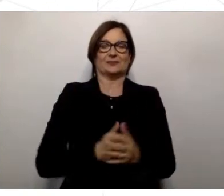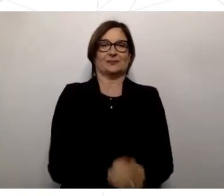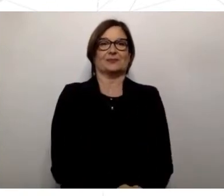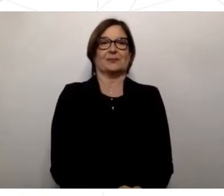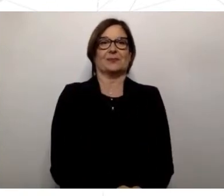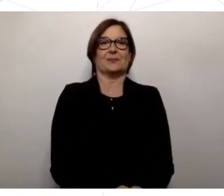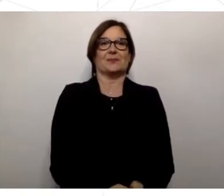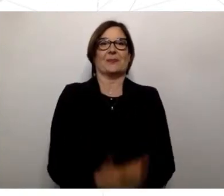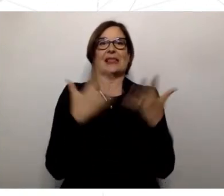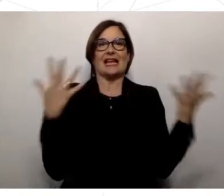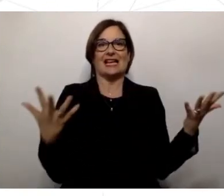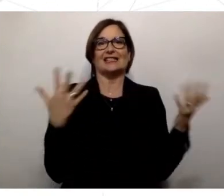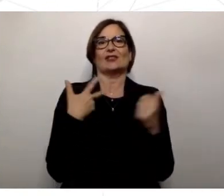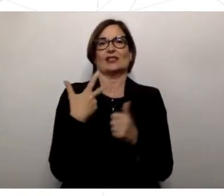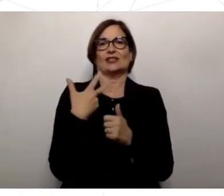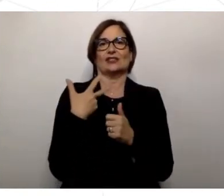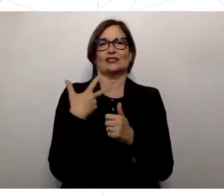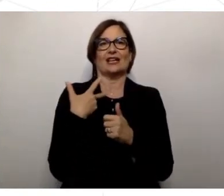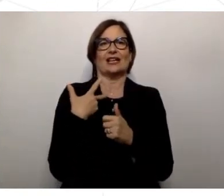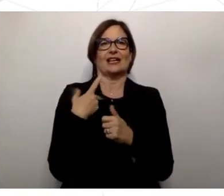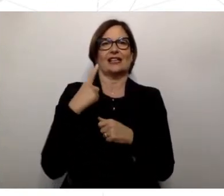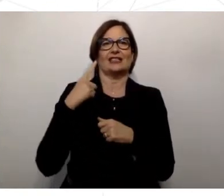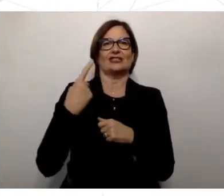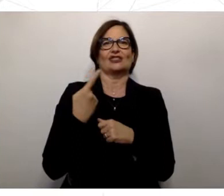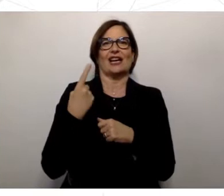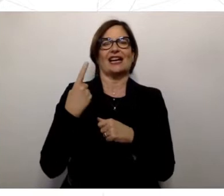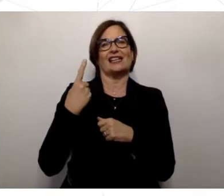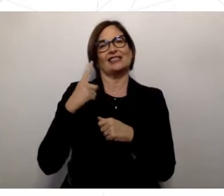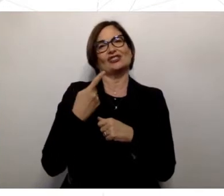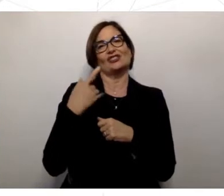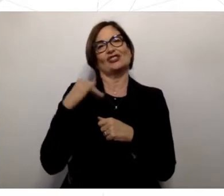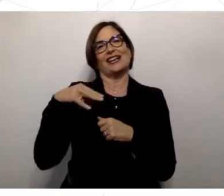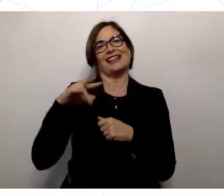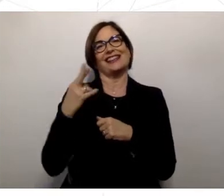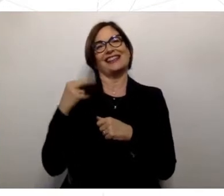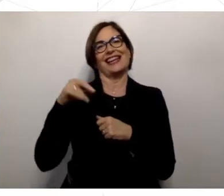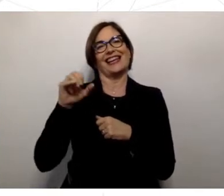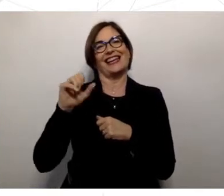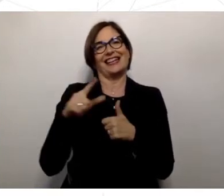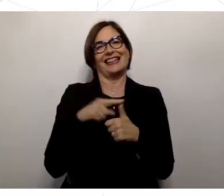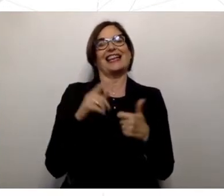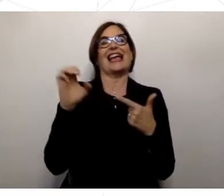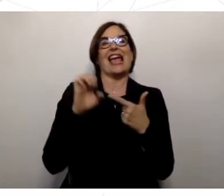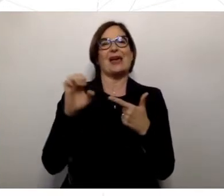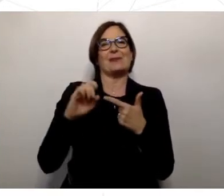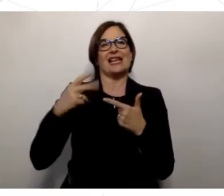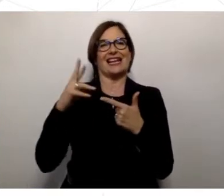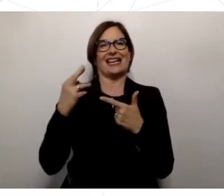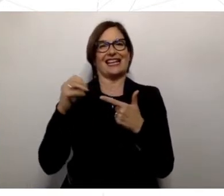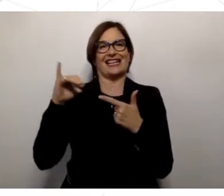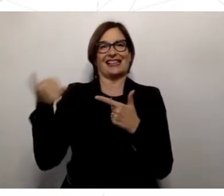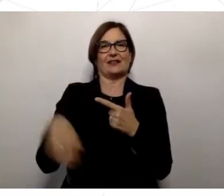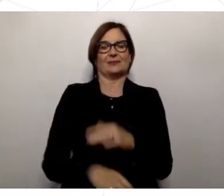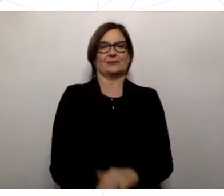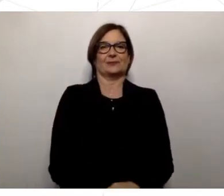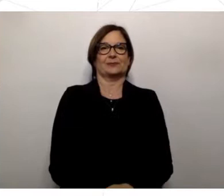Allora, c'è Jarnail, here there's Jarnail Chuj and Emily Green, that is the